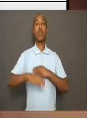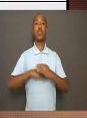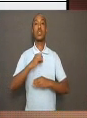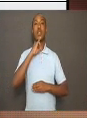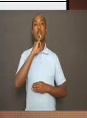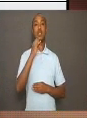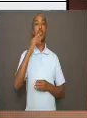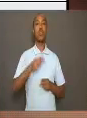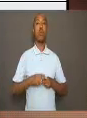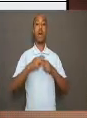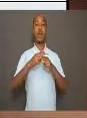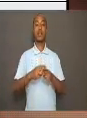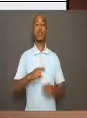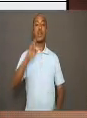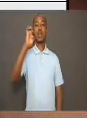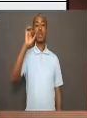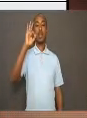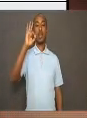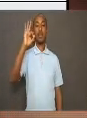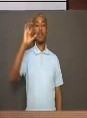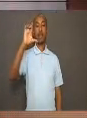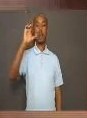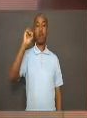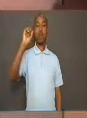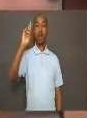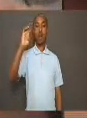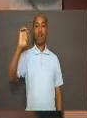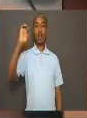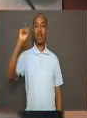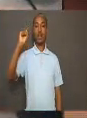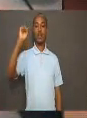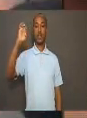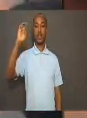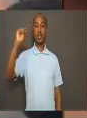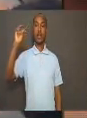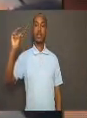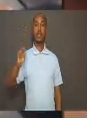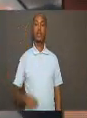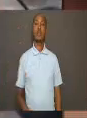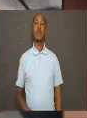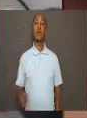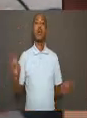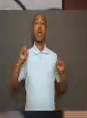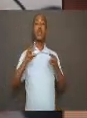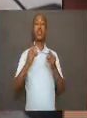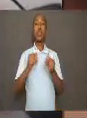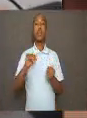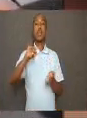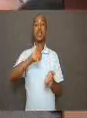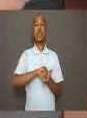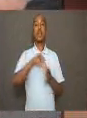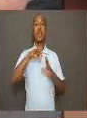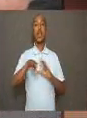process is known as efflorescence. When soluble salts are in